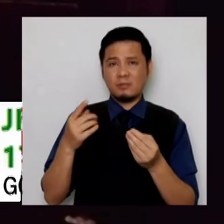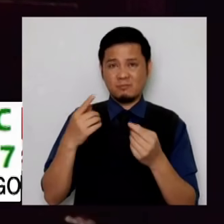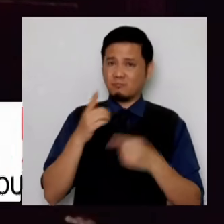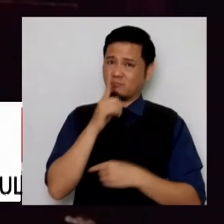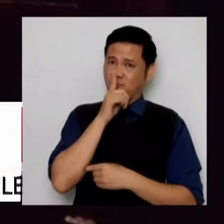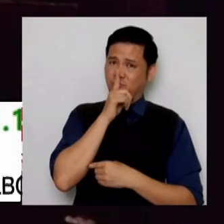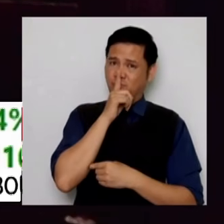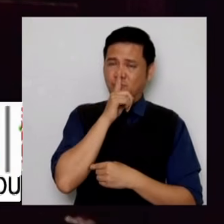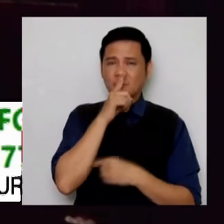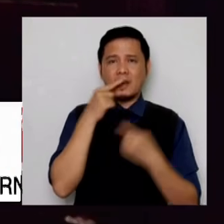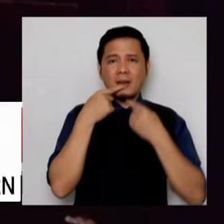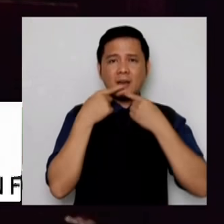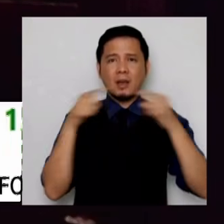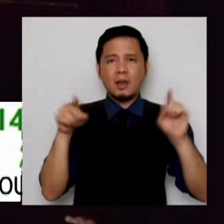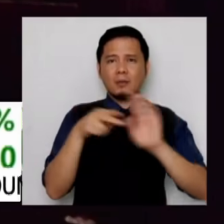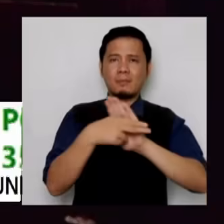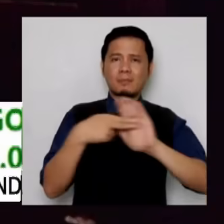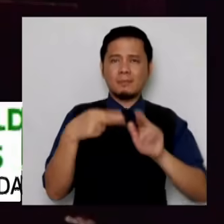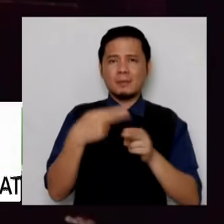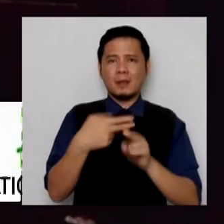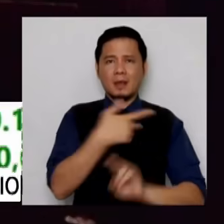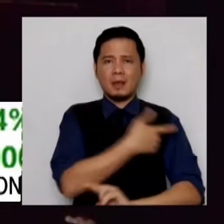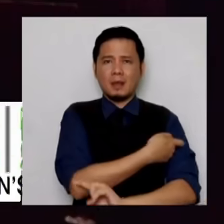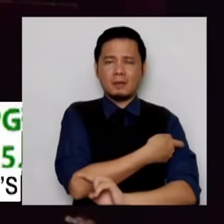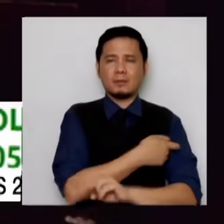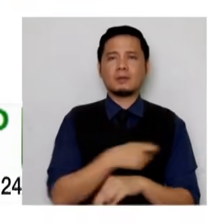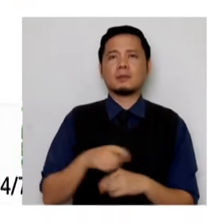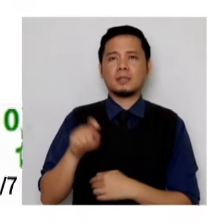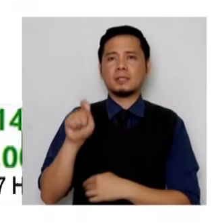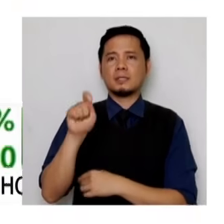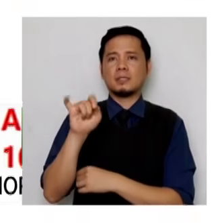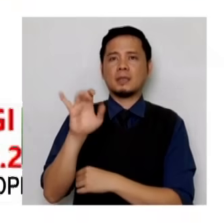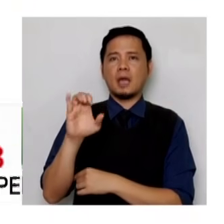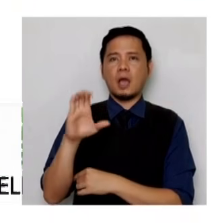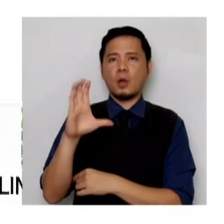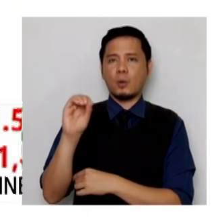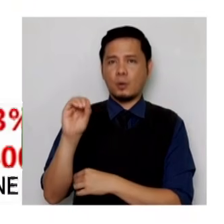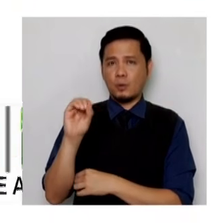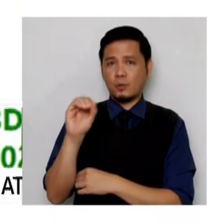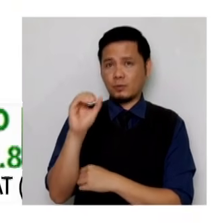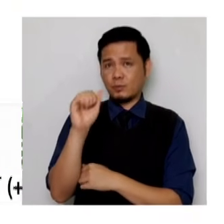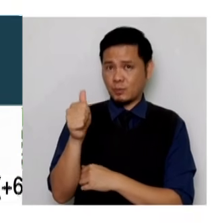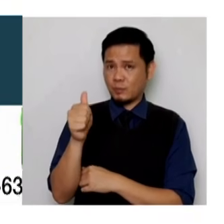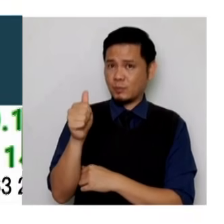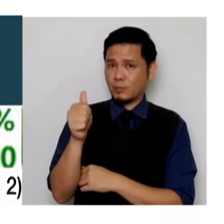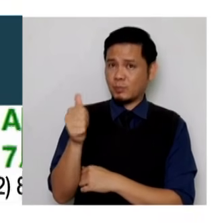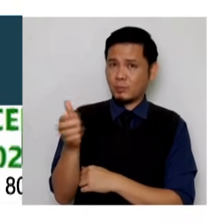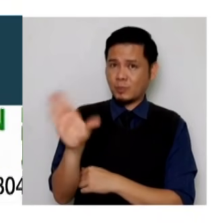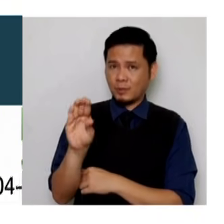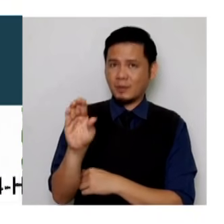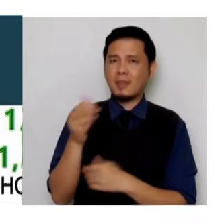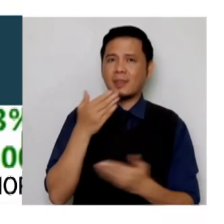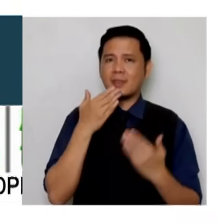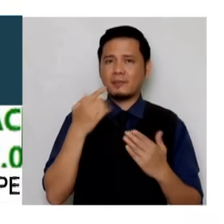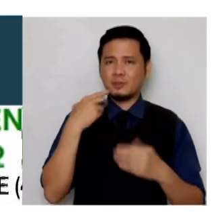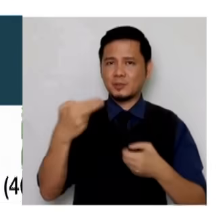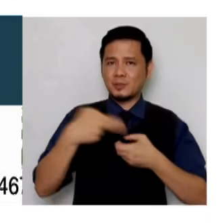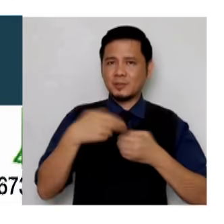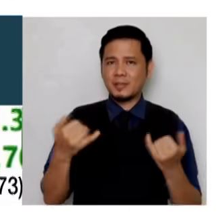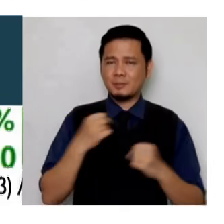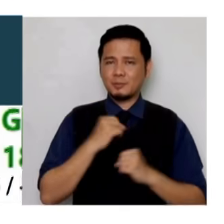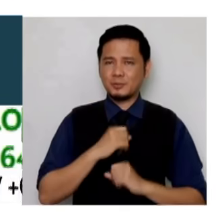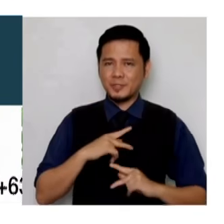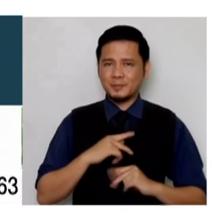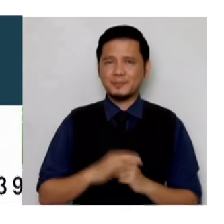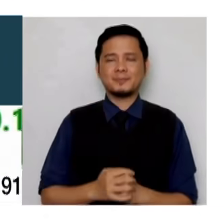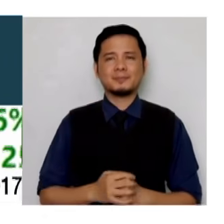brands. We're now joined by Mayor Toby Tianco. Mayor Tianco, good morning to you. Good afternoon. Thanks for joining us today. Appreciate you coming to the show.